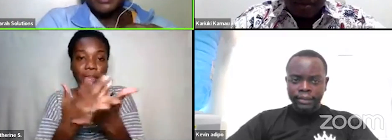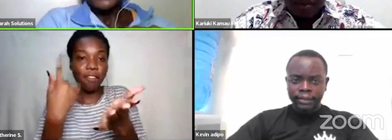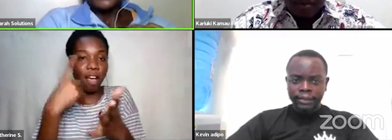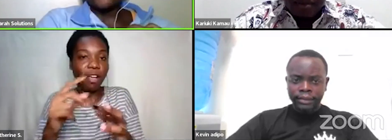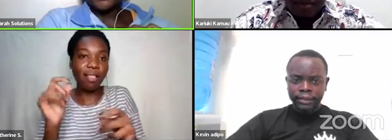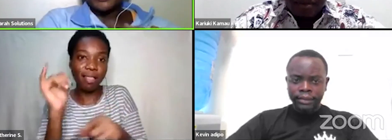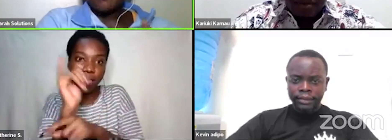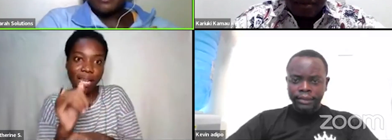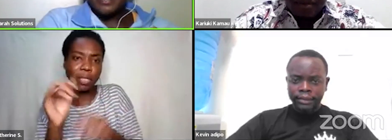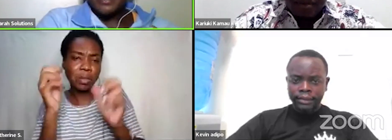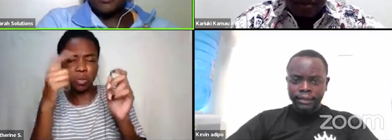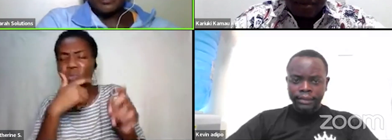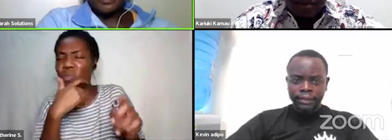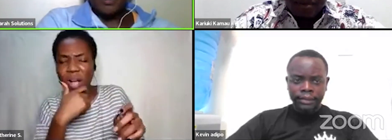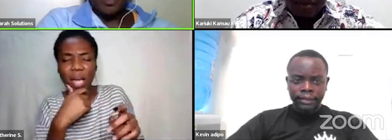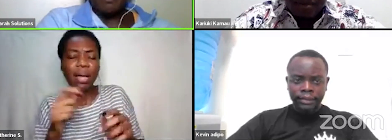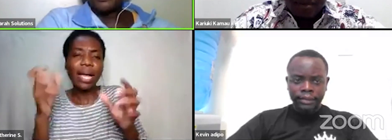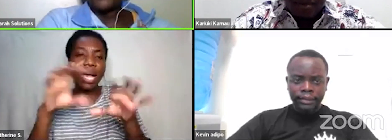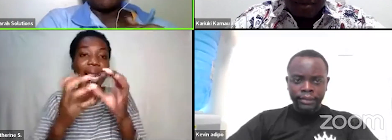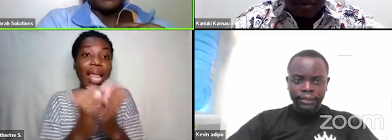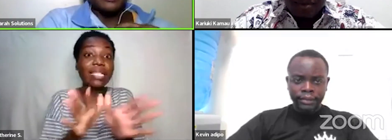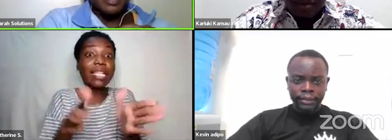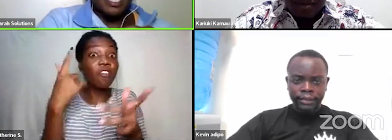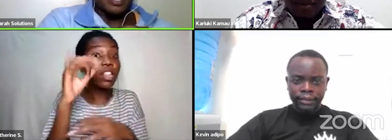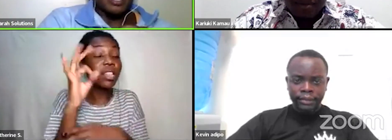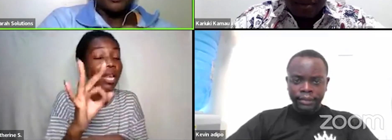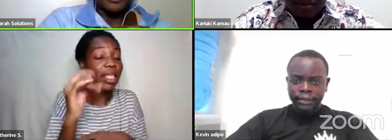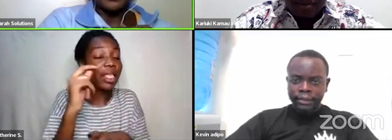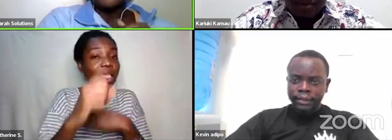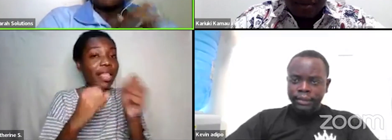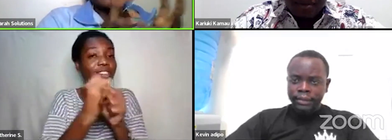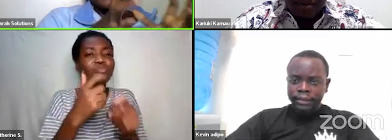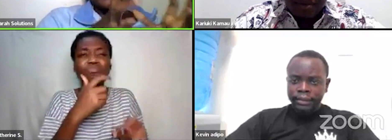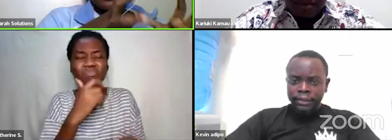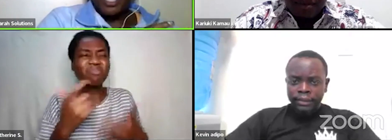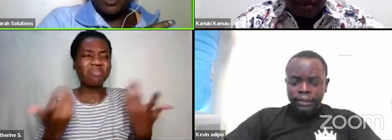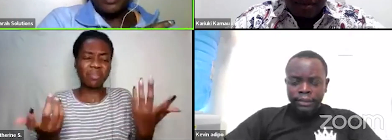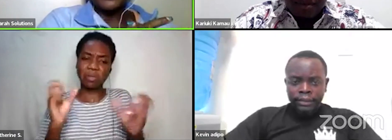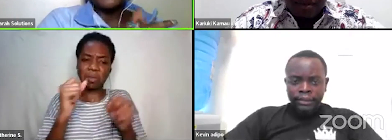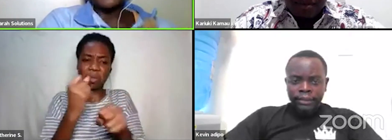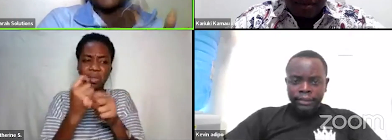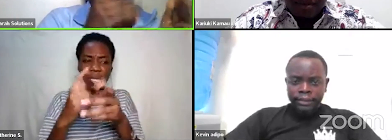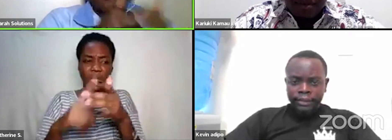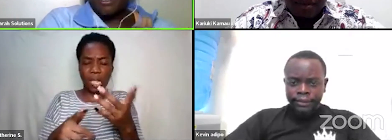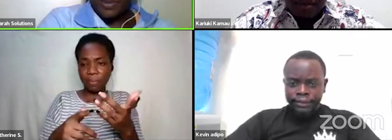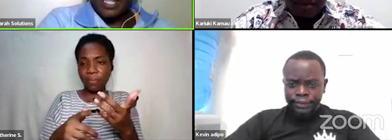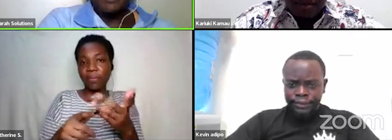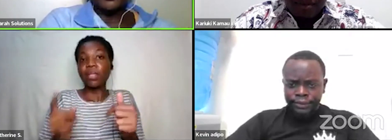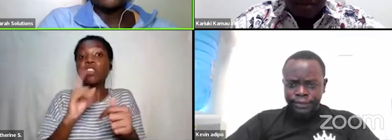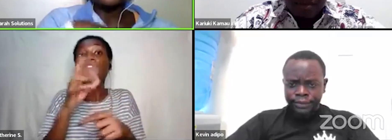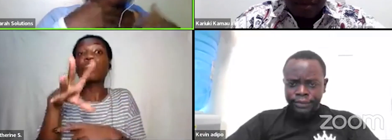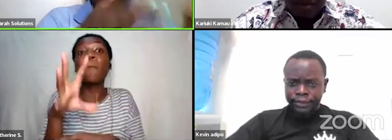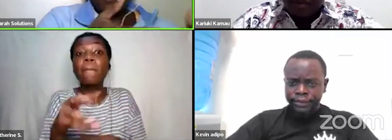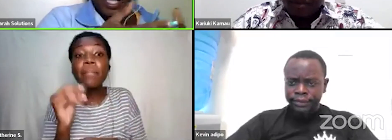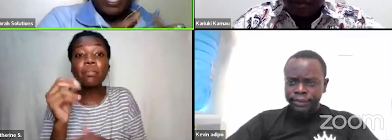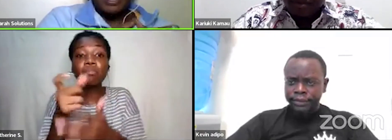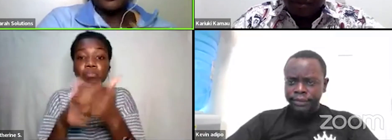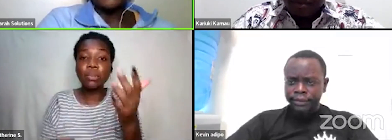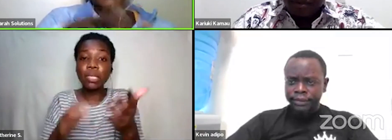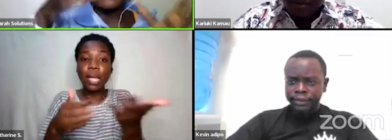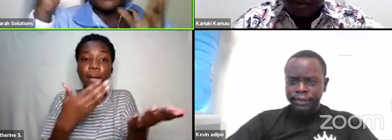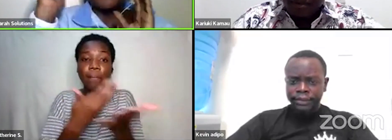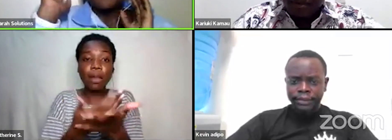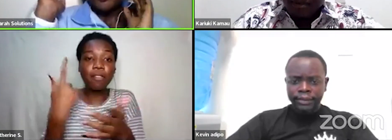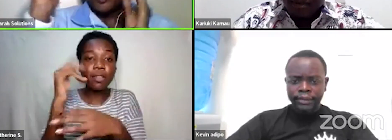for 3 years and you already have a degree or a diploma or a master's in HR. Please collect your transcripts, apply for exemptions, pay for